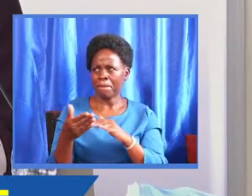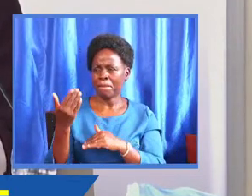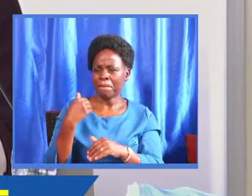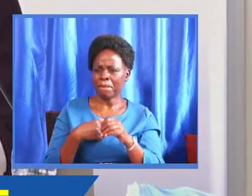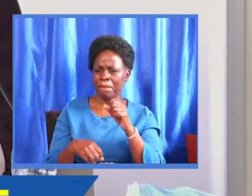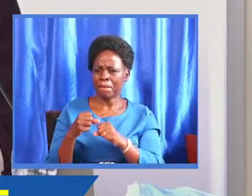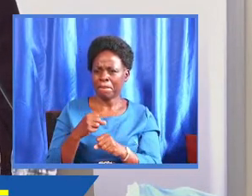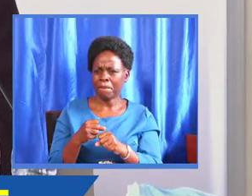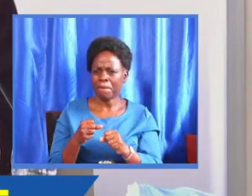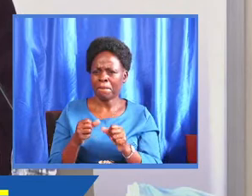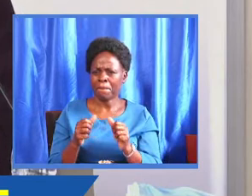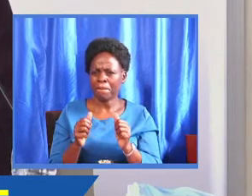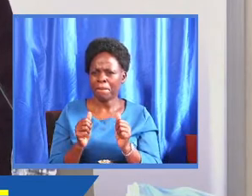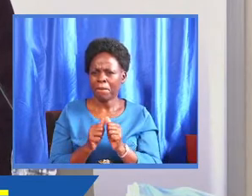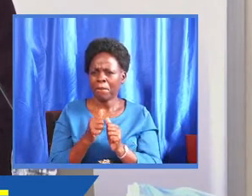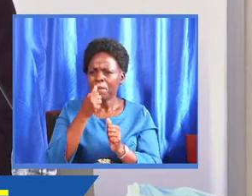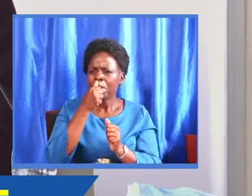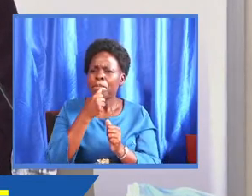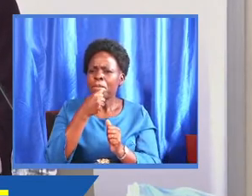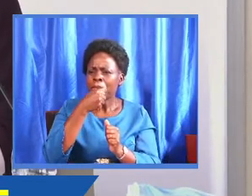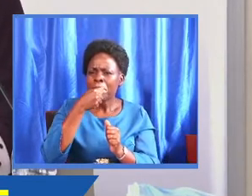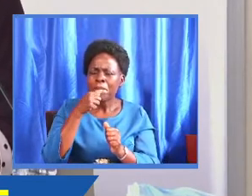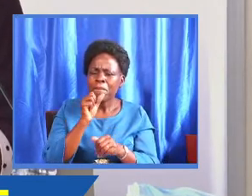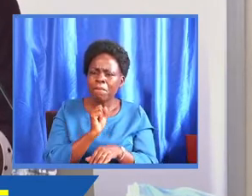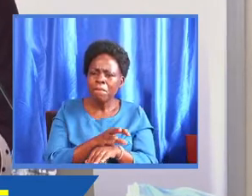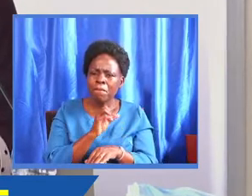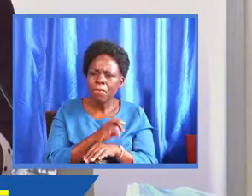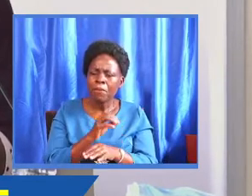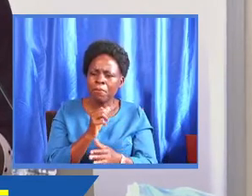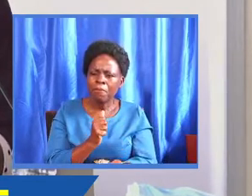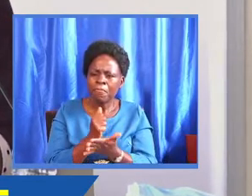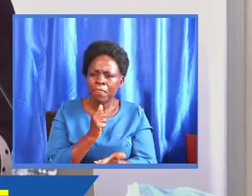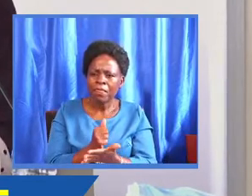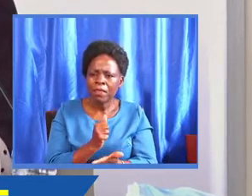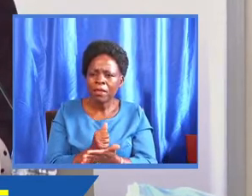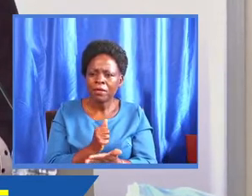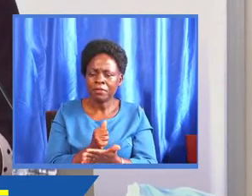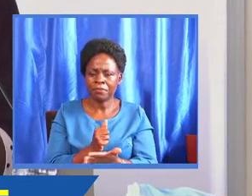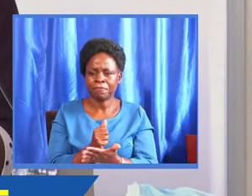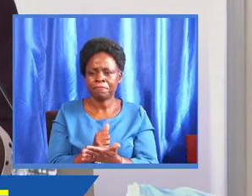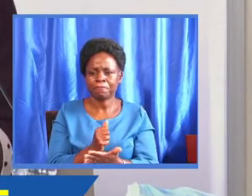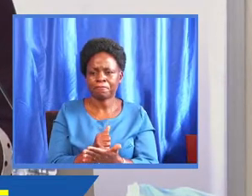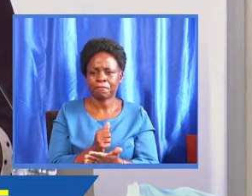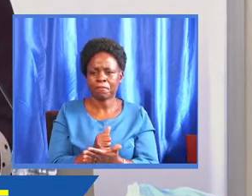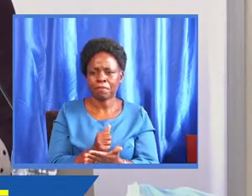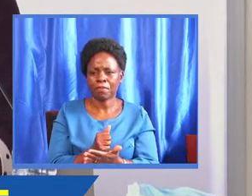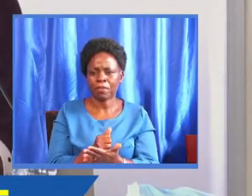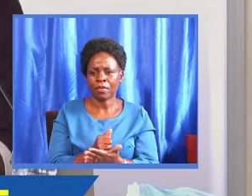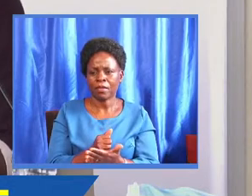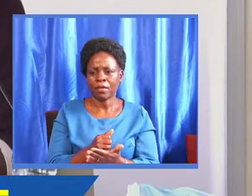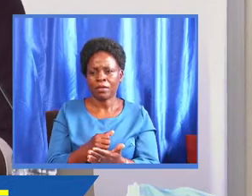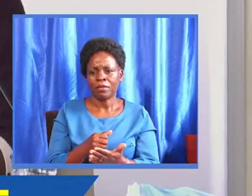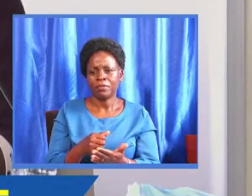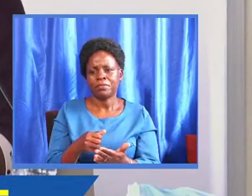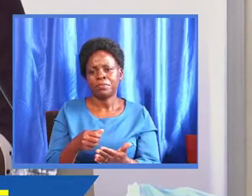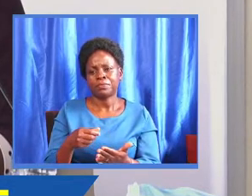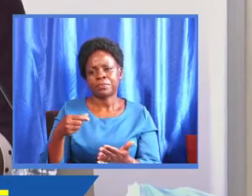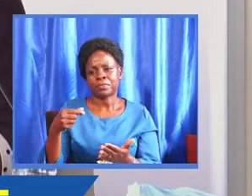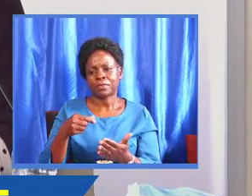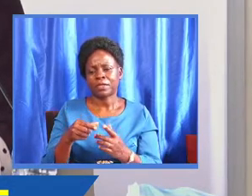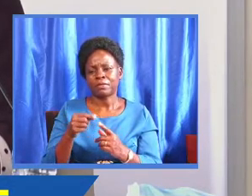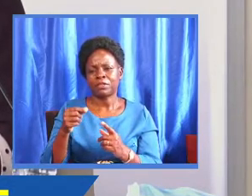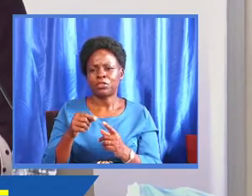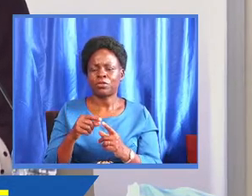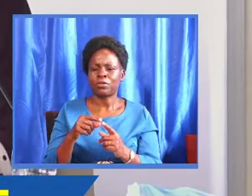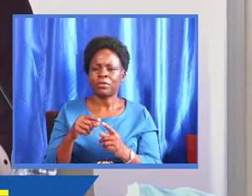with a private consultant to help us use geospatial technology in terms